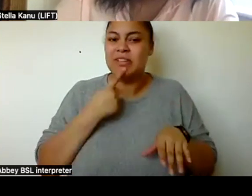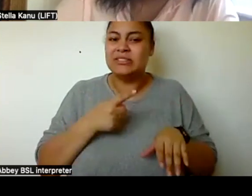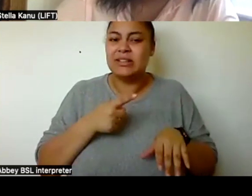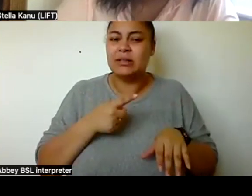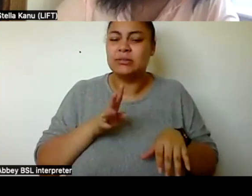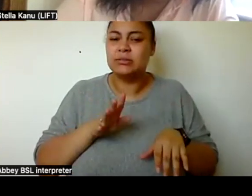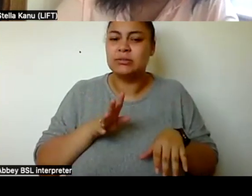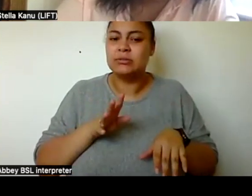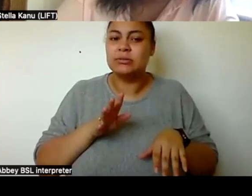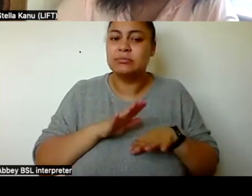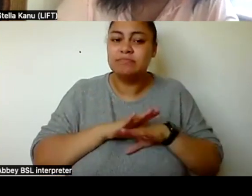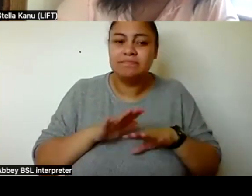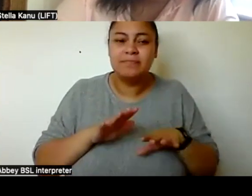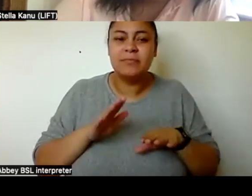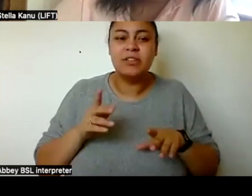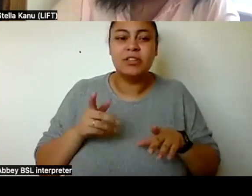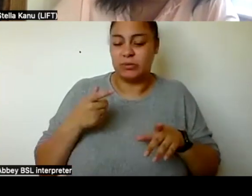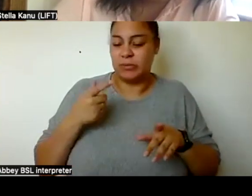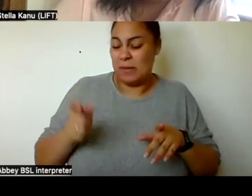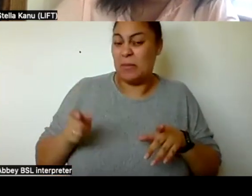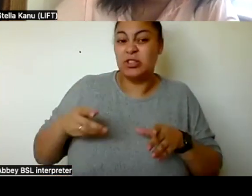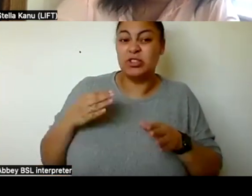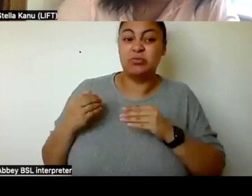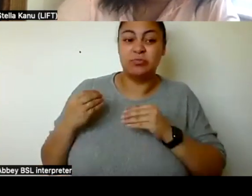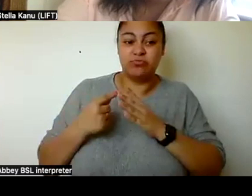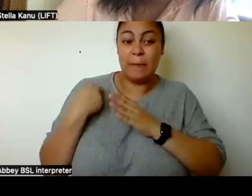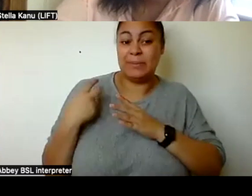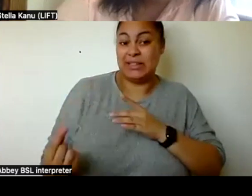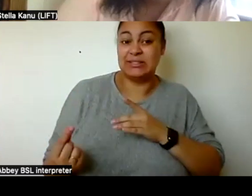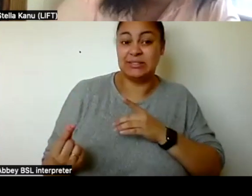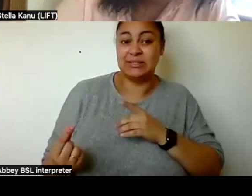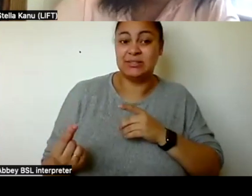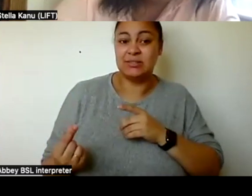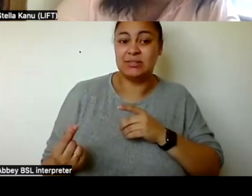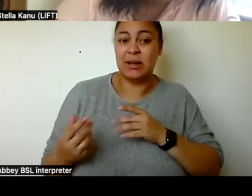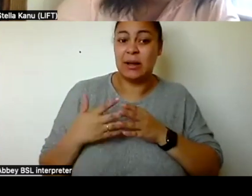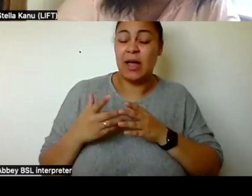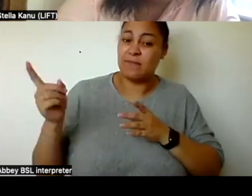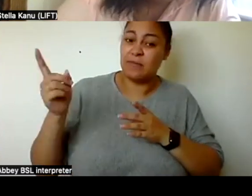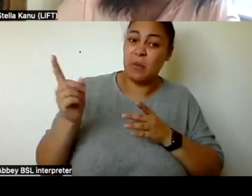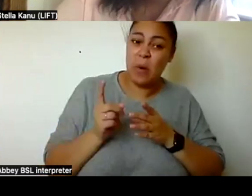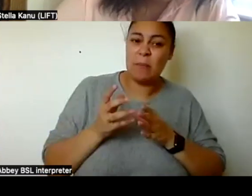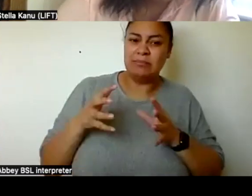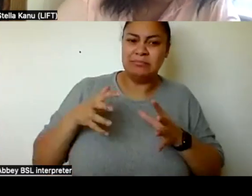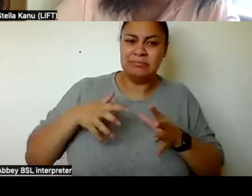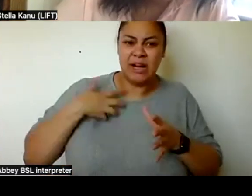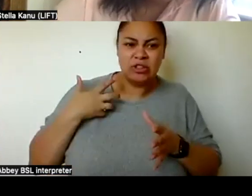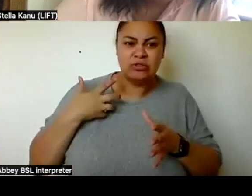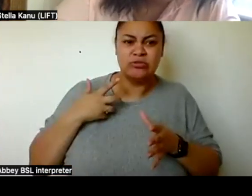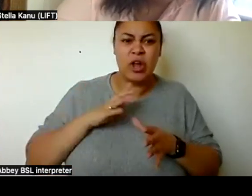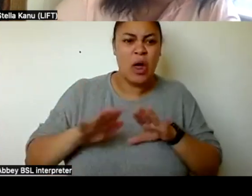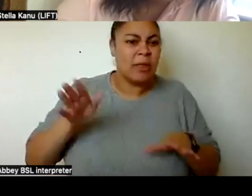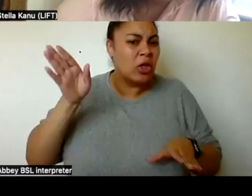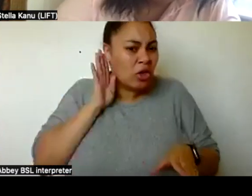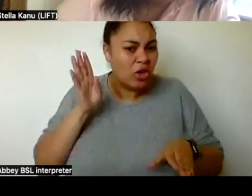she's ever represented, or many of the people that she's represented, have come angry at not being